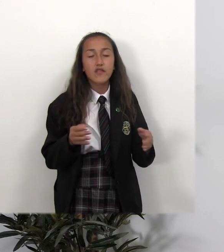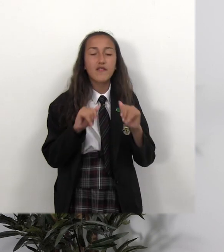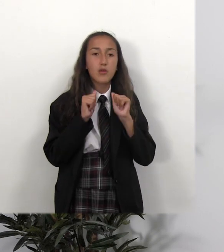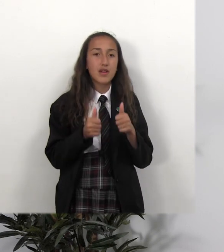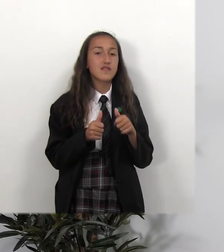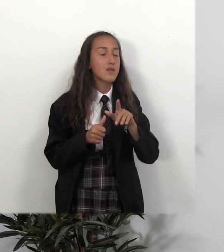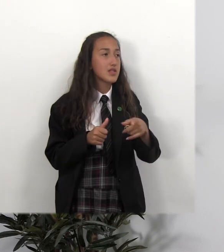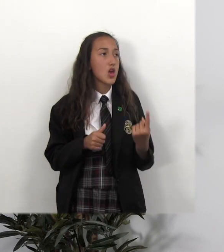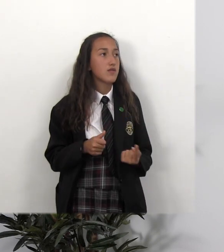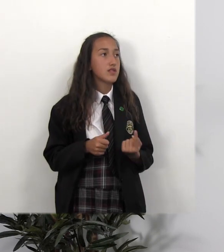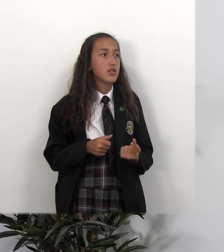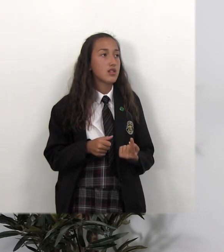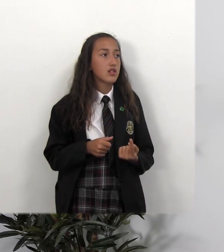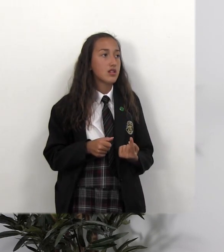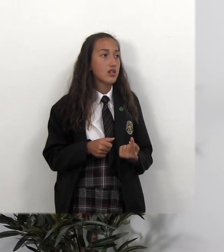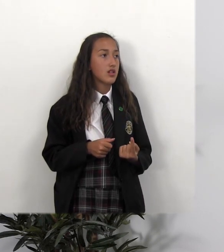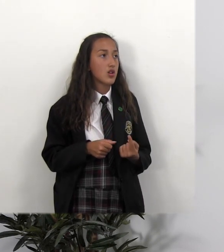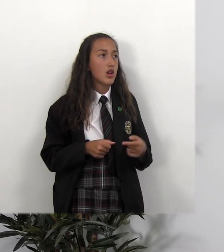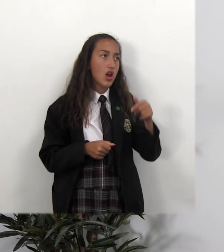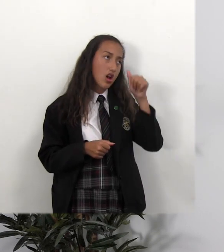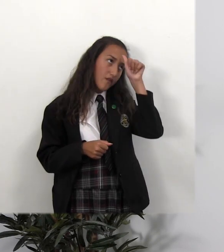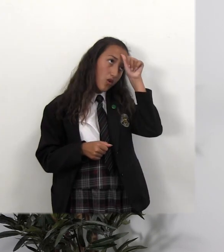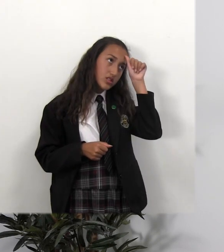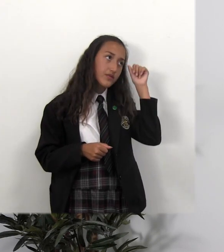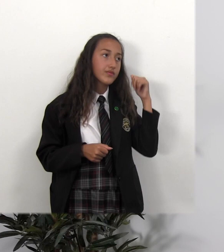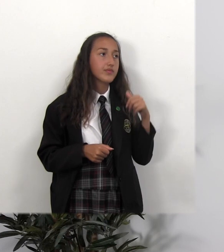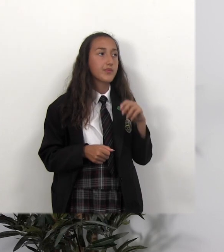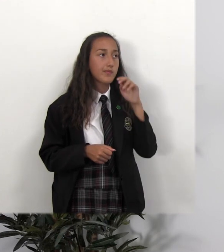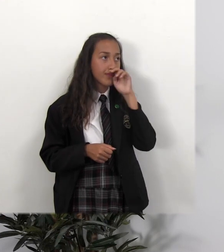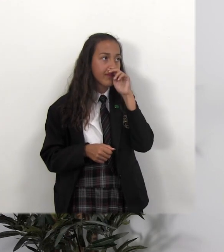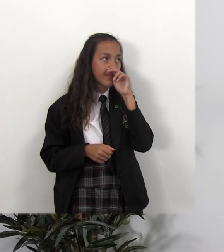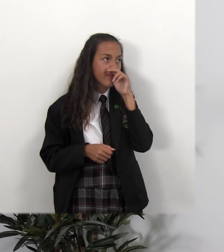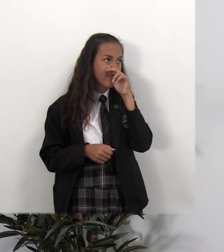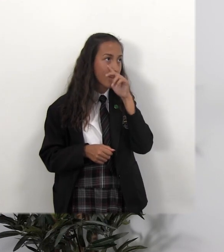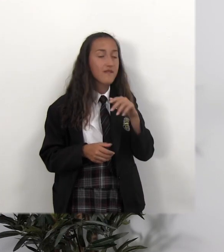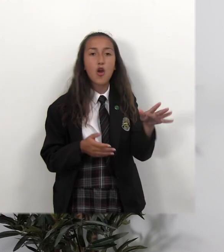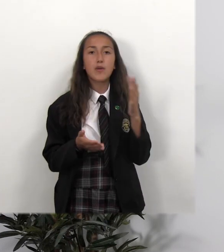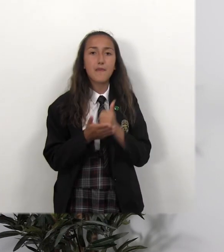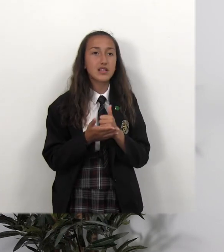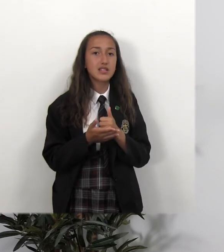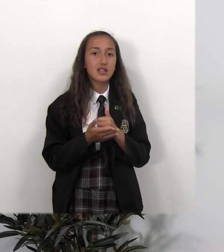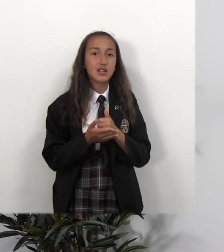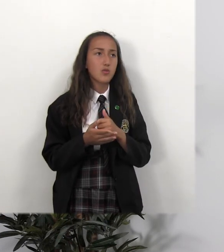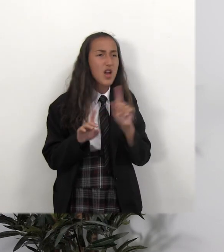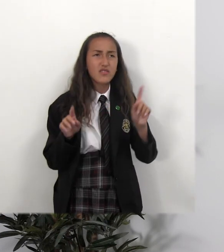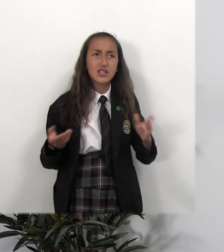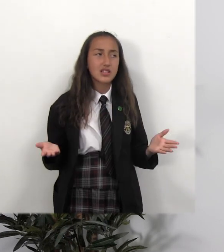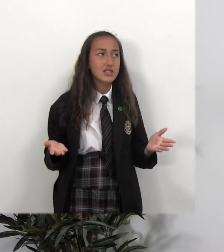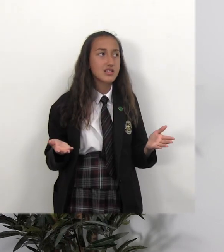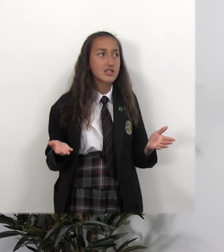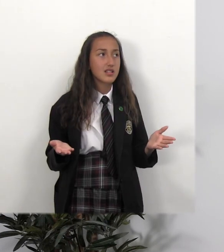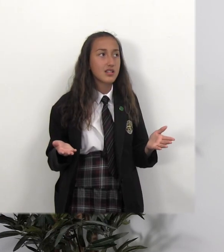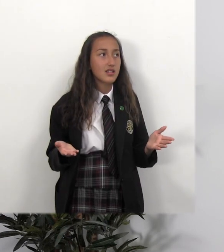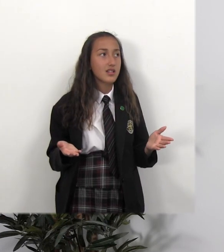very best version of themselves. We reinforce the importance of trying your very best, whatever it is that you choose to